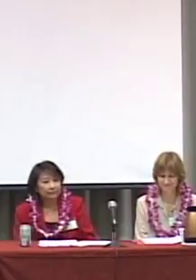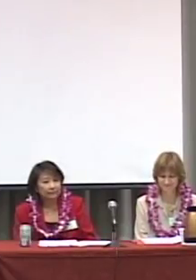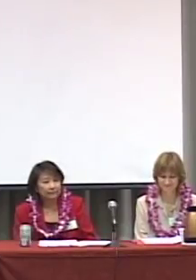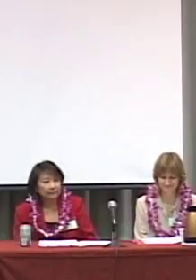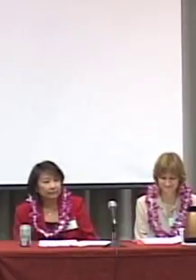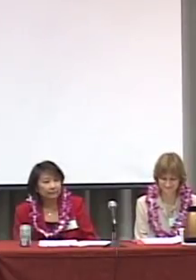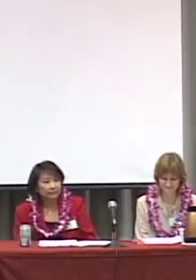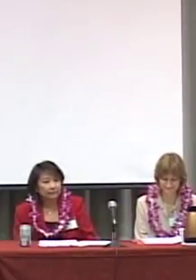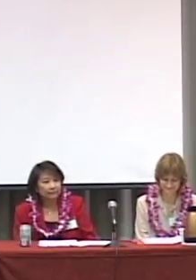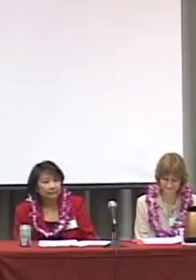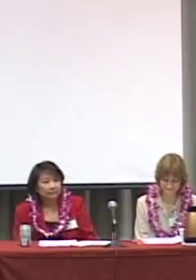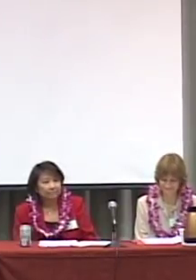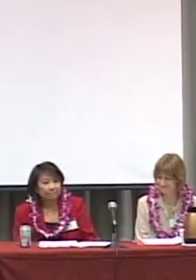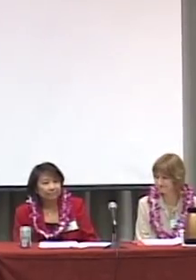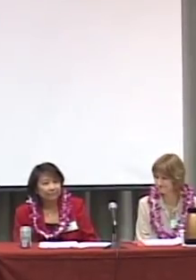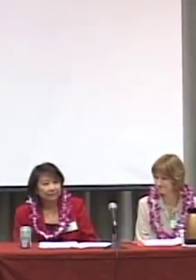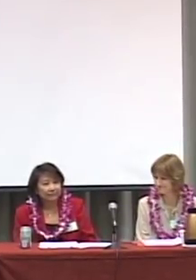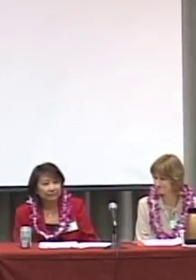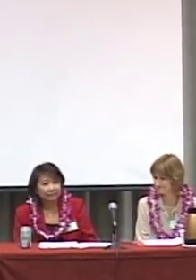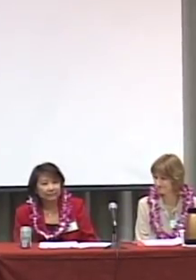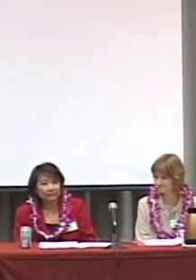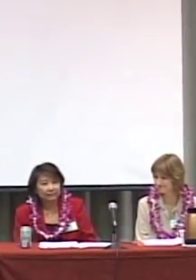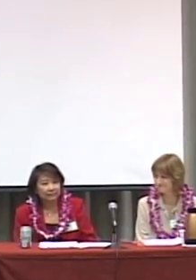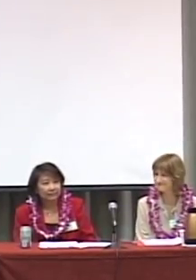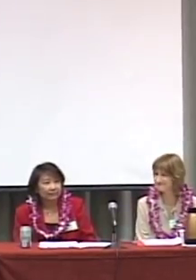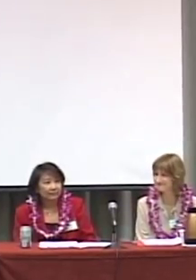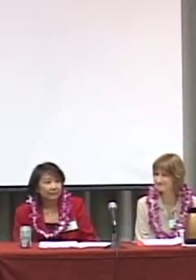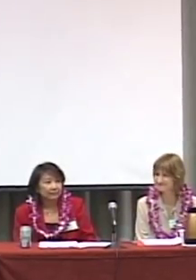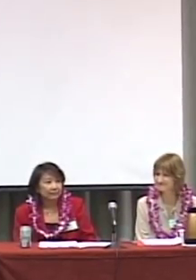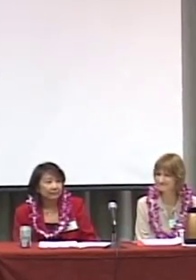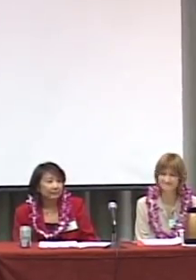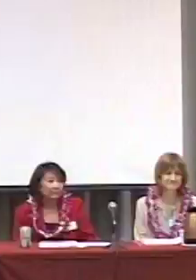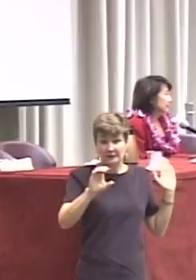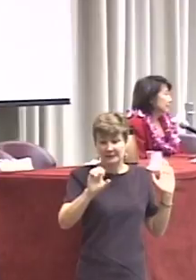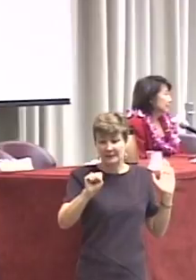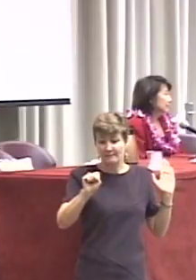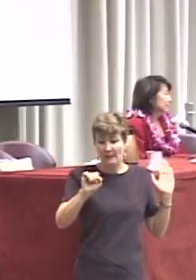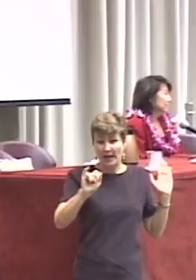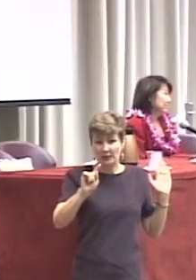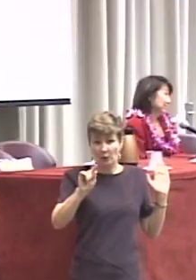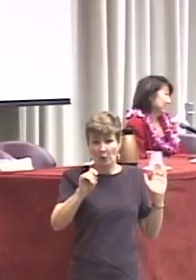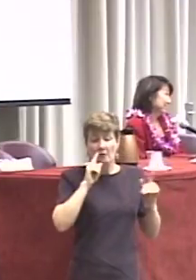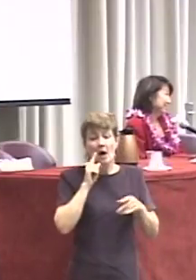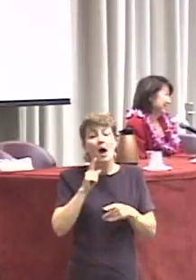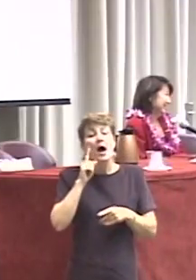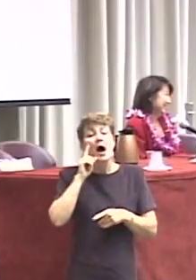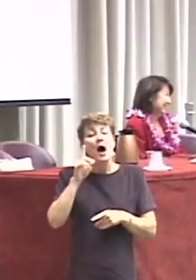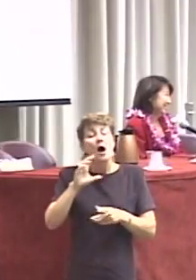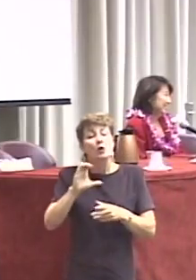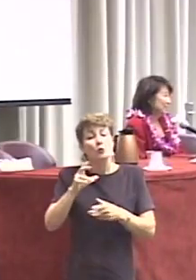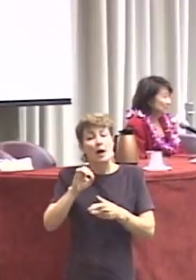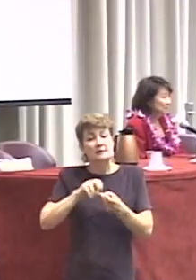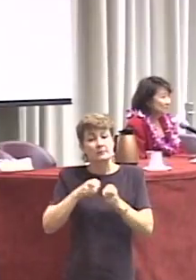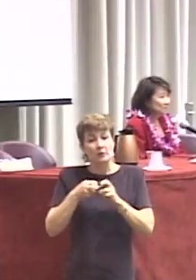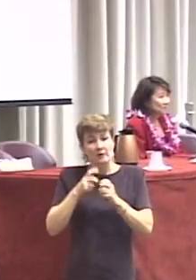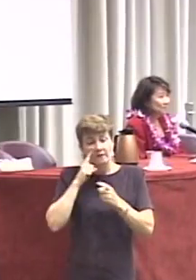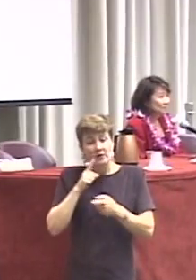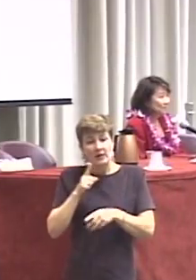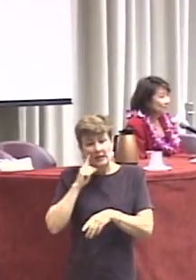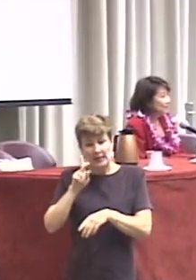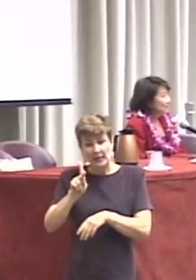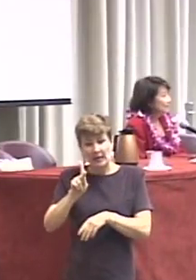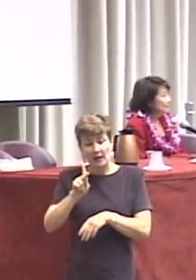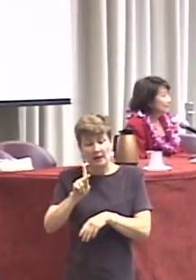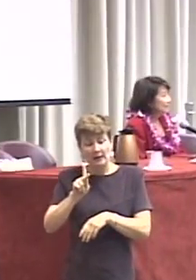And then next to her is Cindy Shimomi-Saito. She is the Crisis Program Manager of the Sex Abuse Treatment Center of